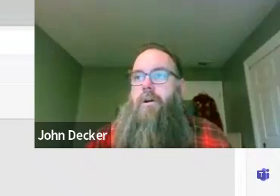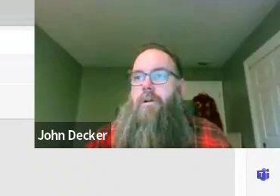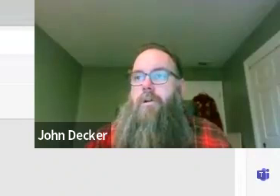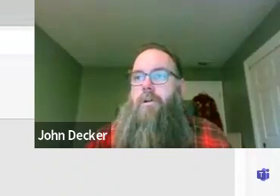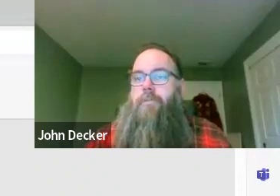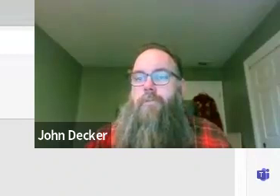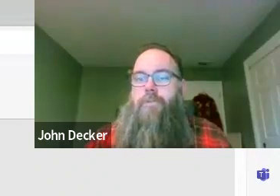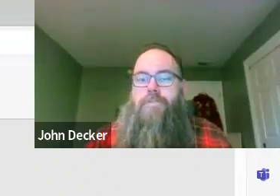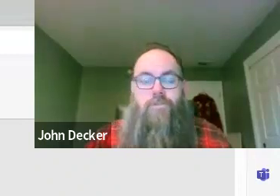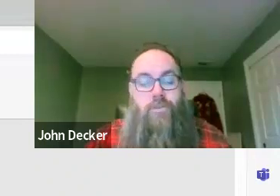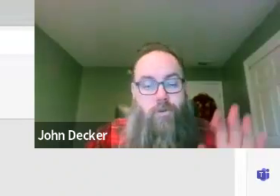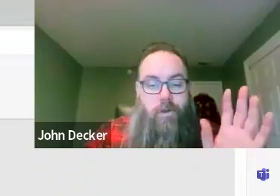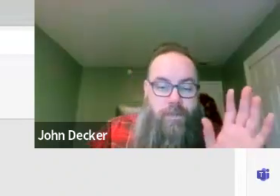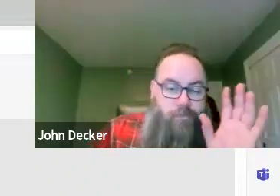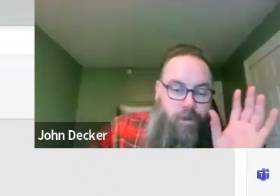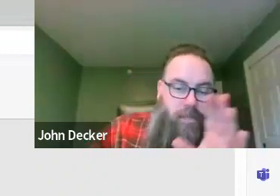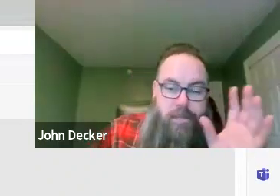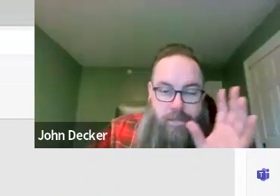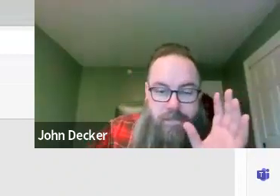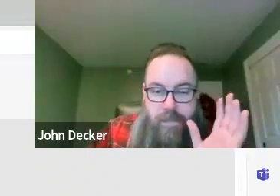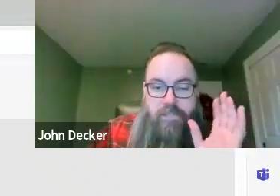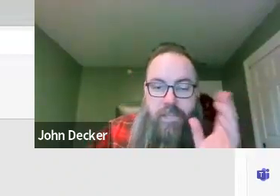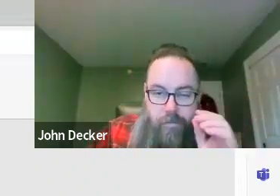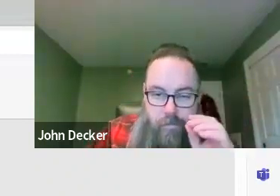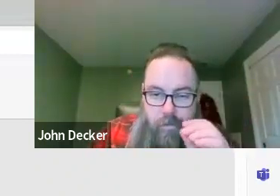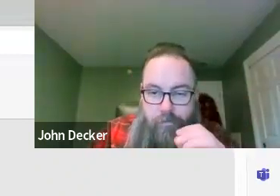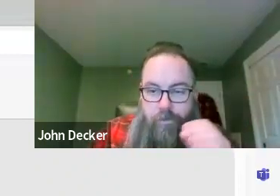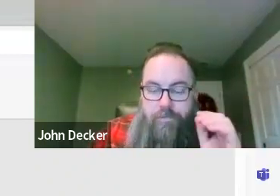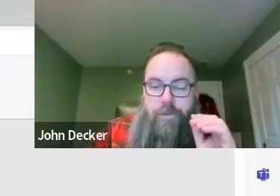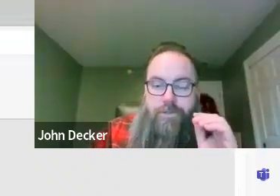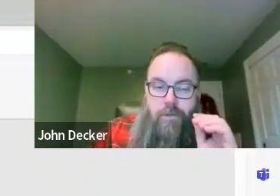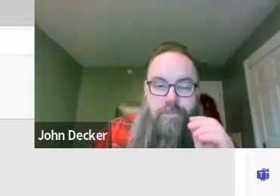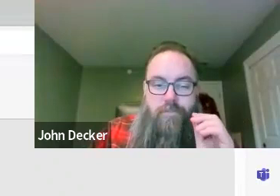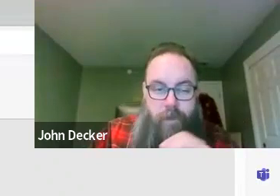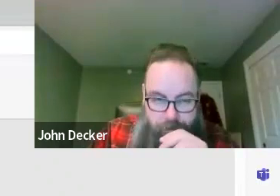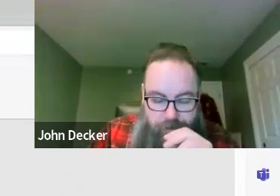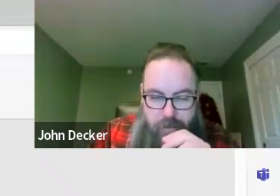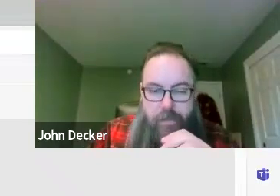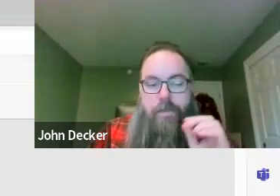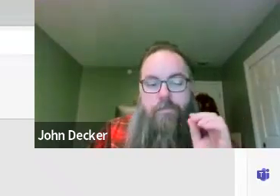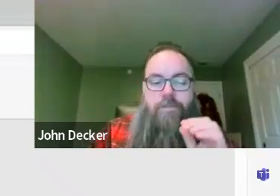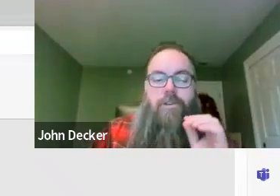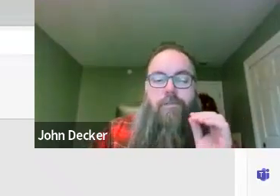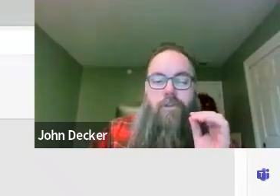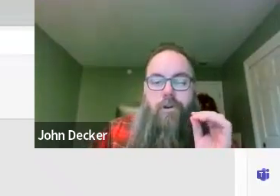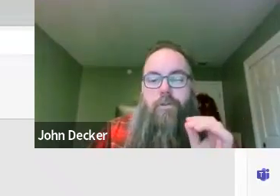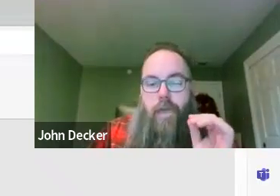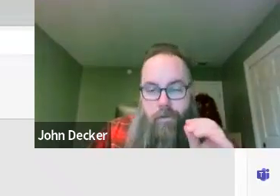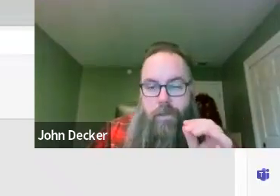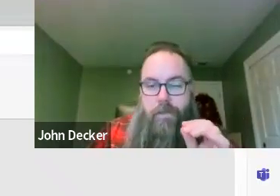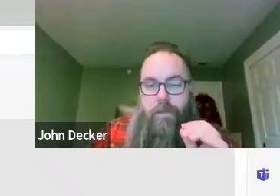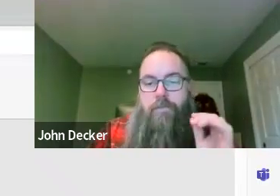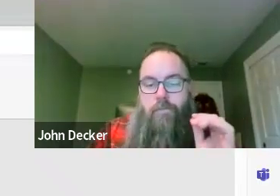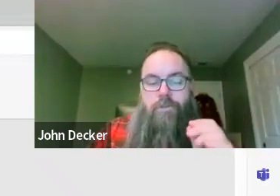is for those of you, so real quickly, before I go into this, in the chat, for those of you that are service providers, if you serve